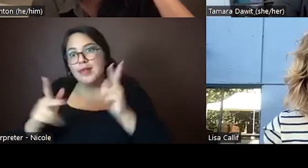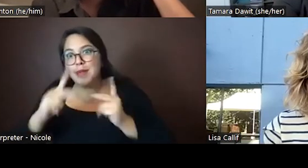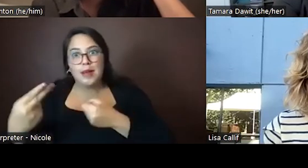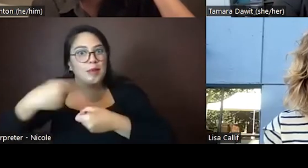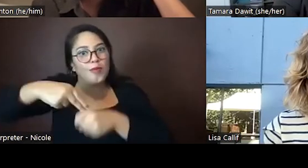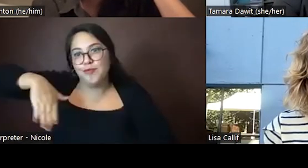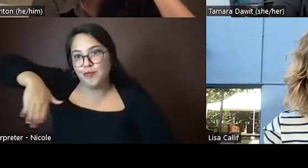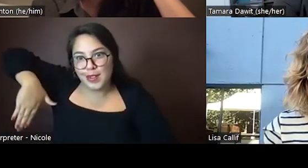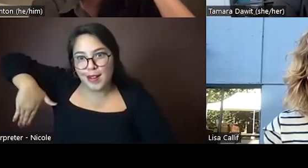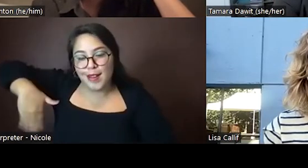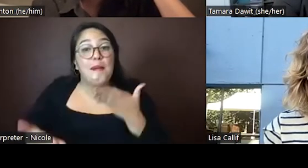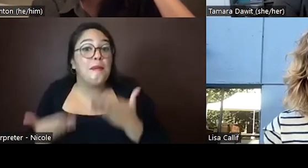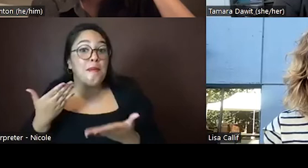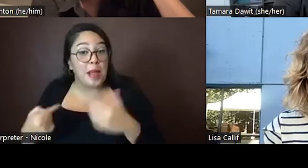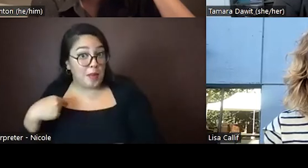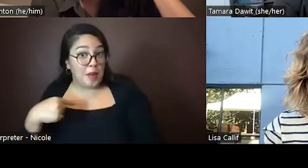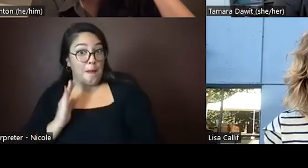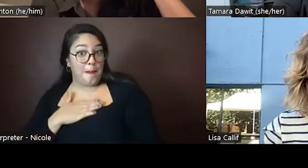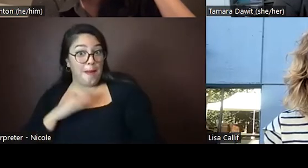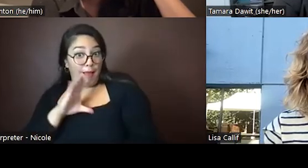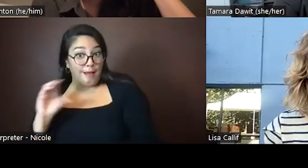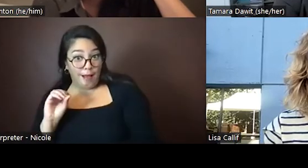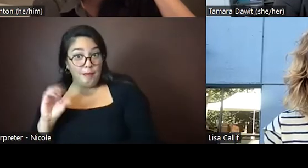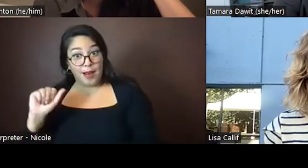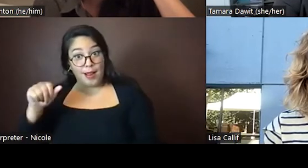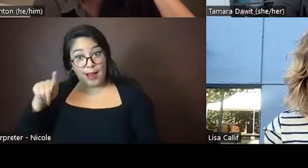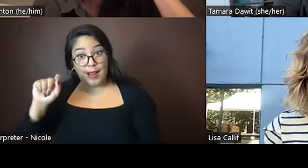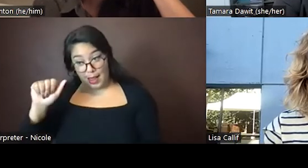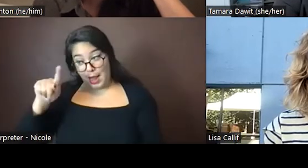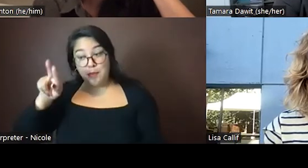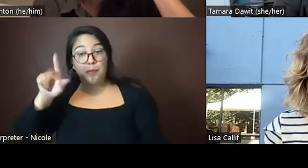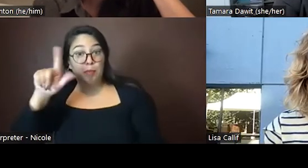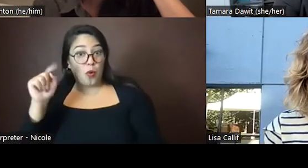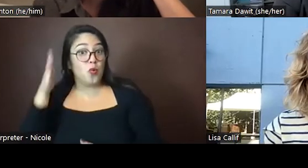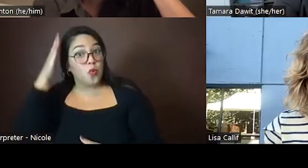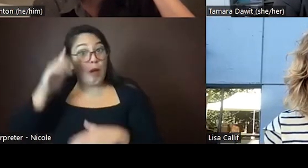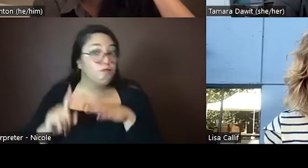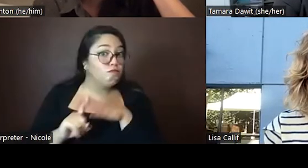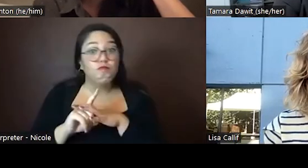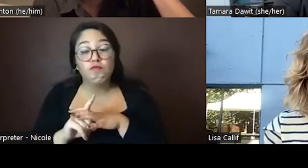maybe Catapult will come in and we'll really be supporting, you know, just you and your development of your idea.